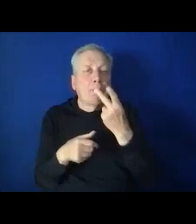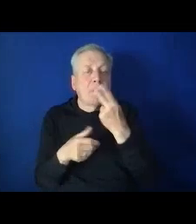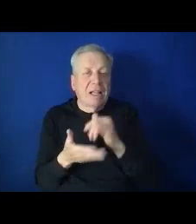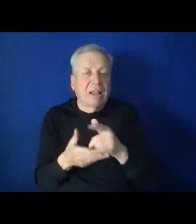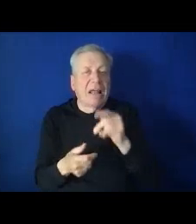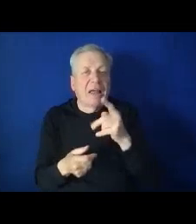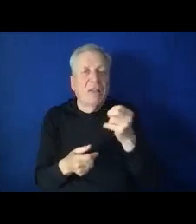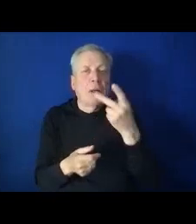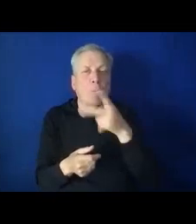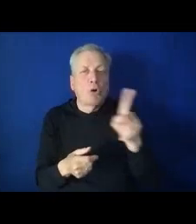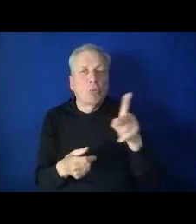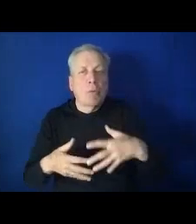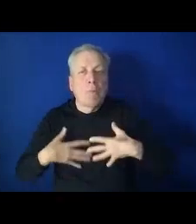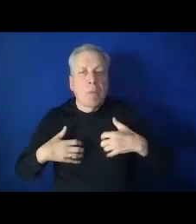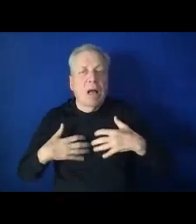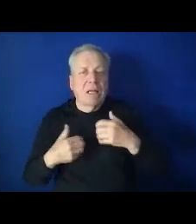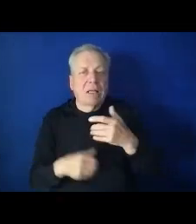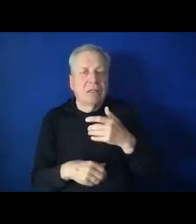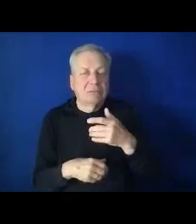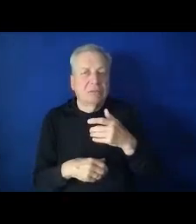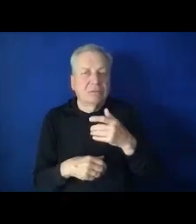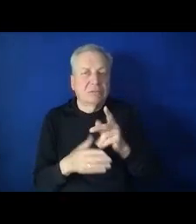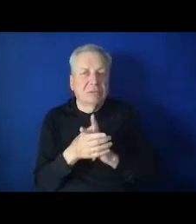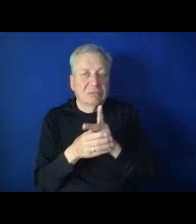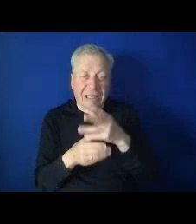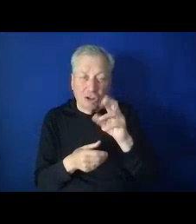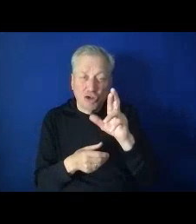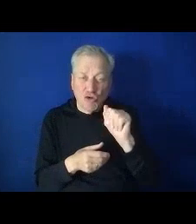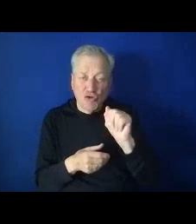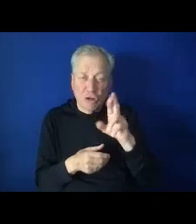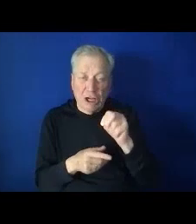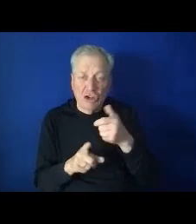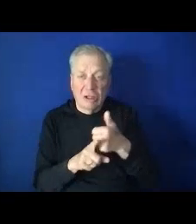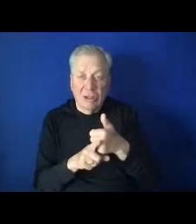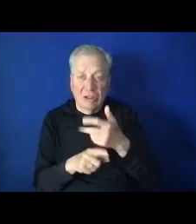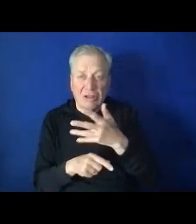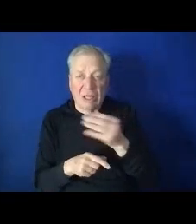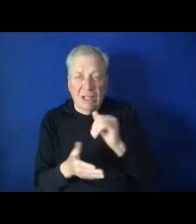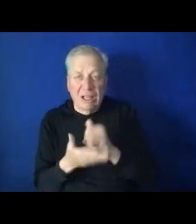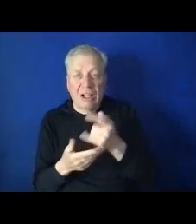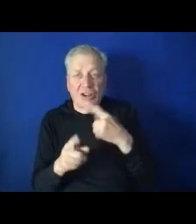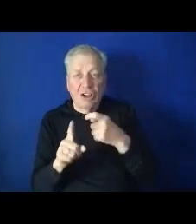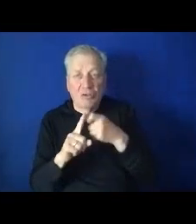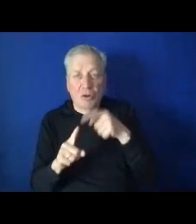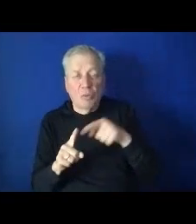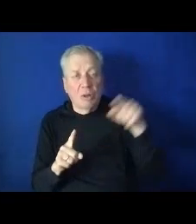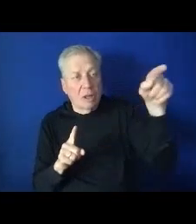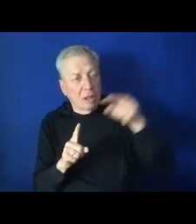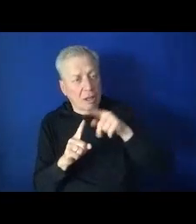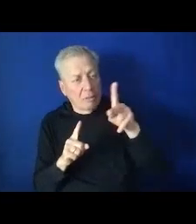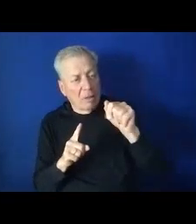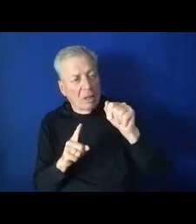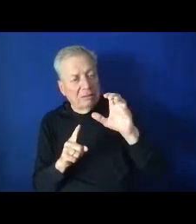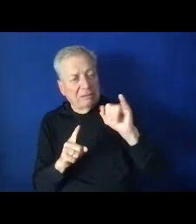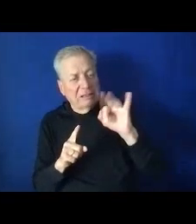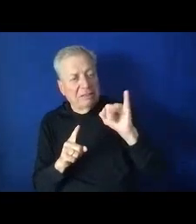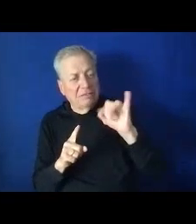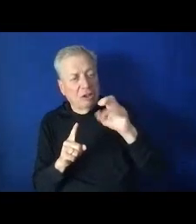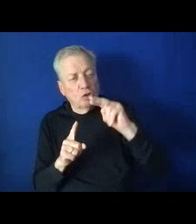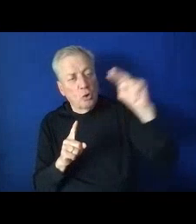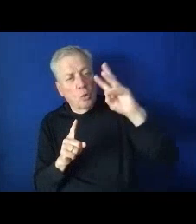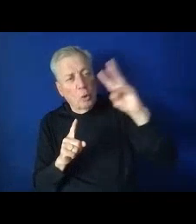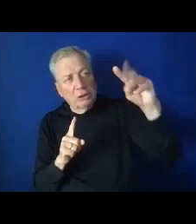flower. And so it's a rare plant, and it's disjunct from the Pacific Northwest. And